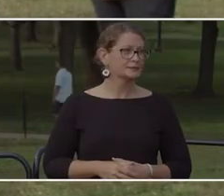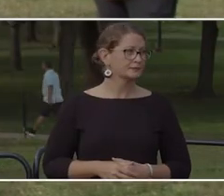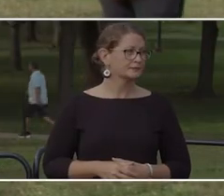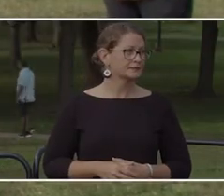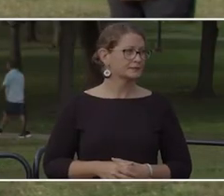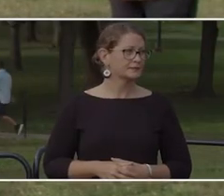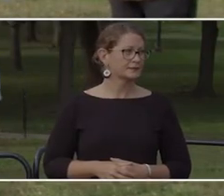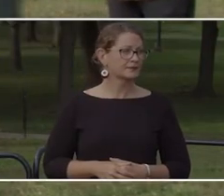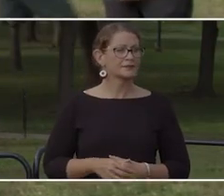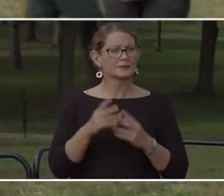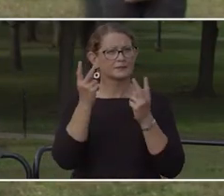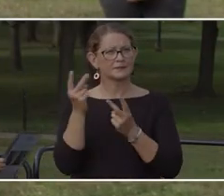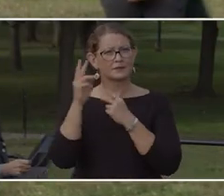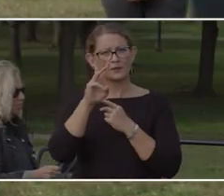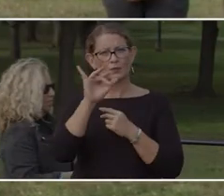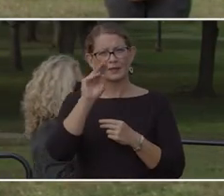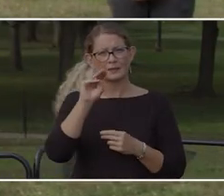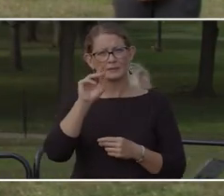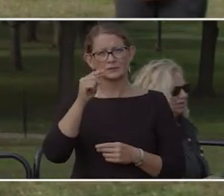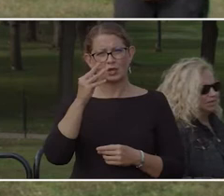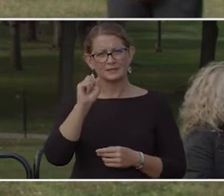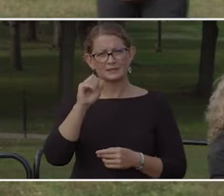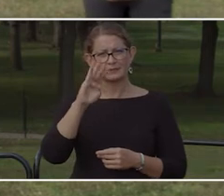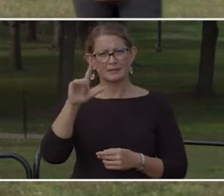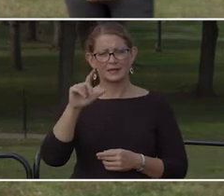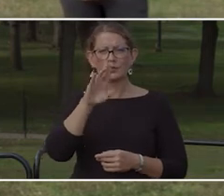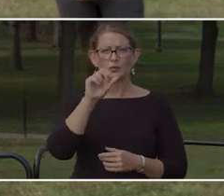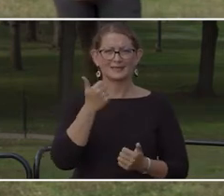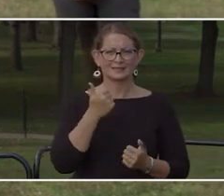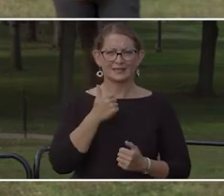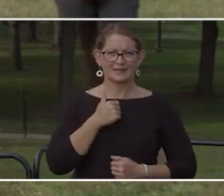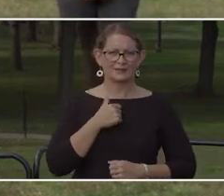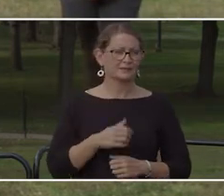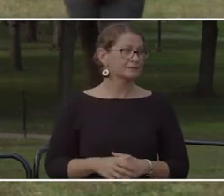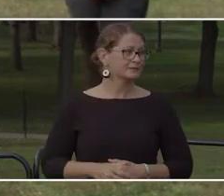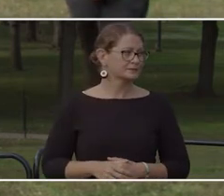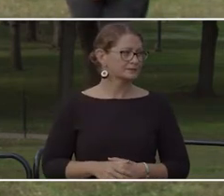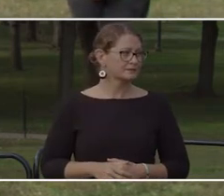In memory of William Thomas Beale, U.S. Navy.